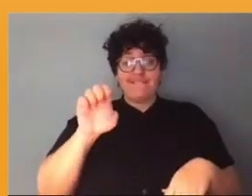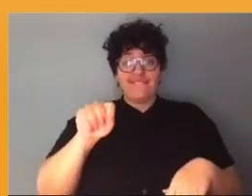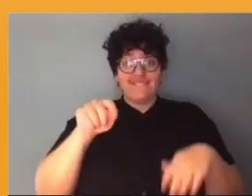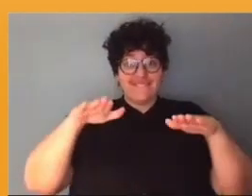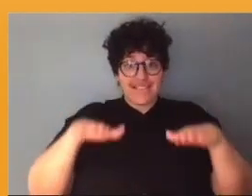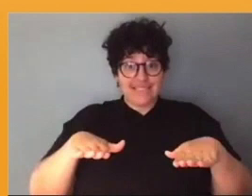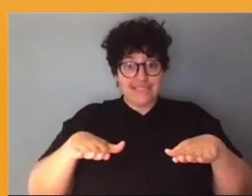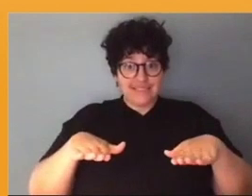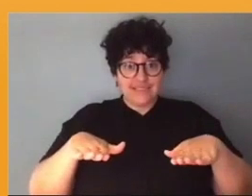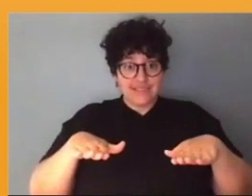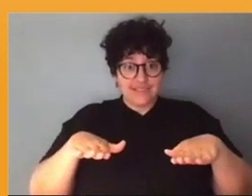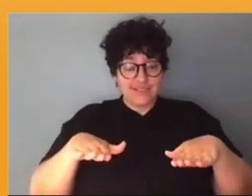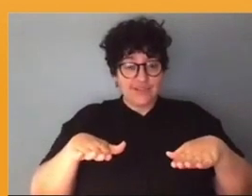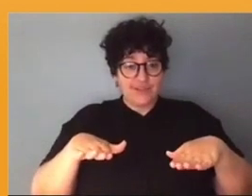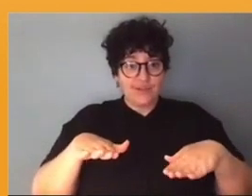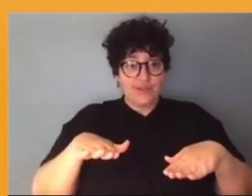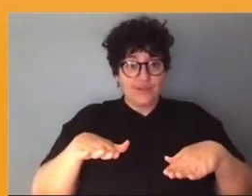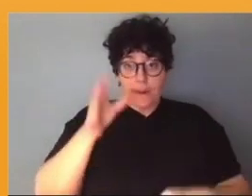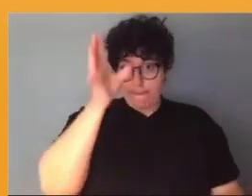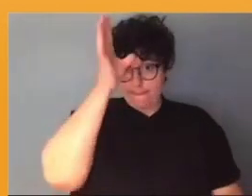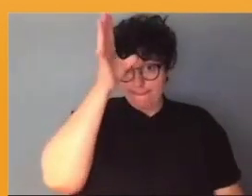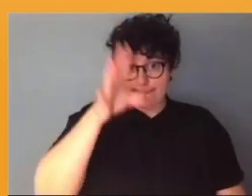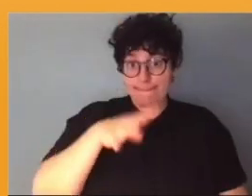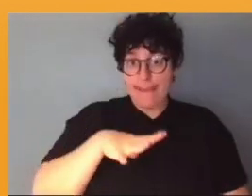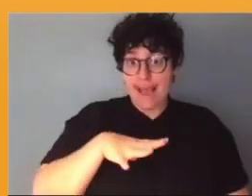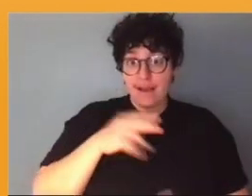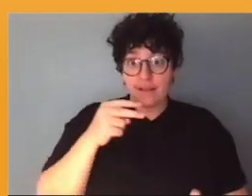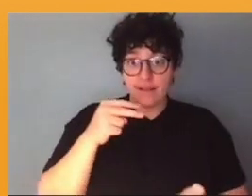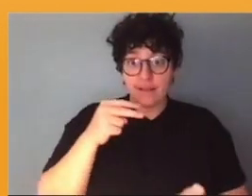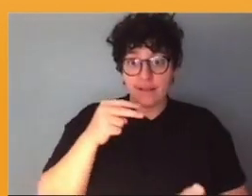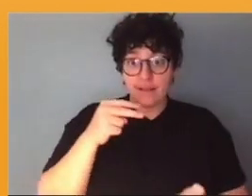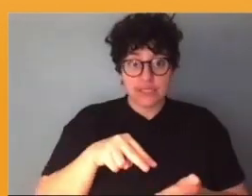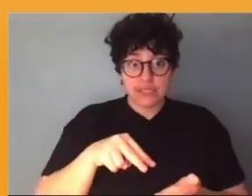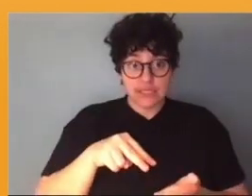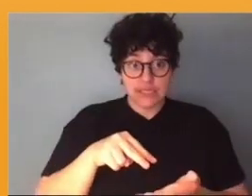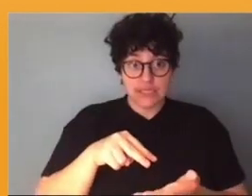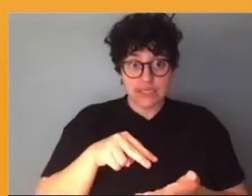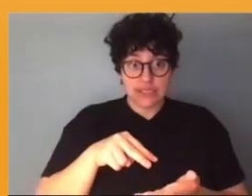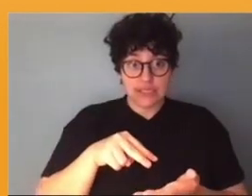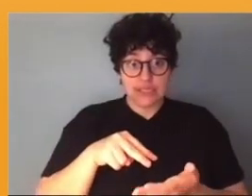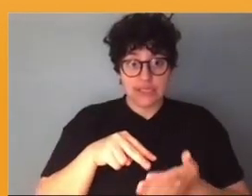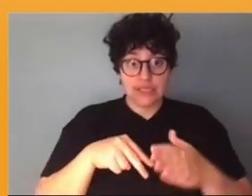When we do male dancing, a heel goes